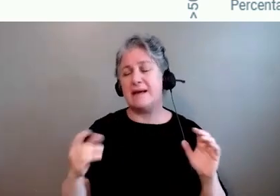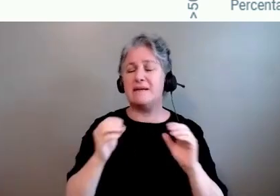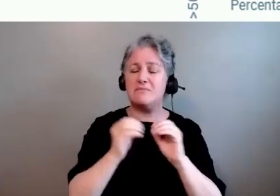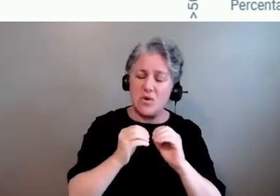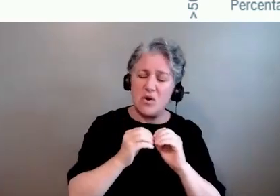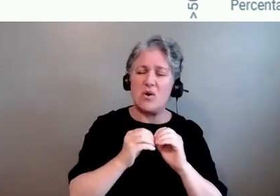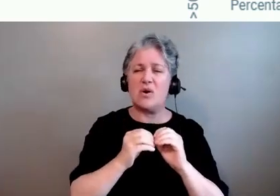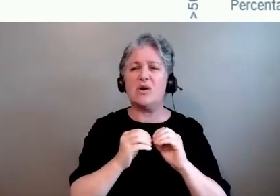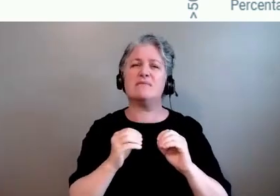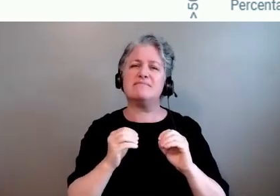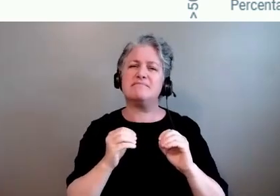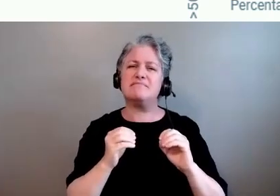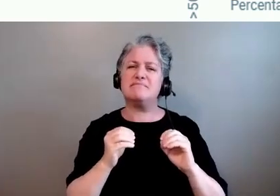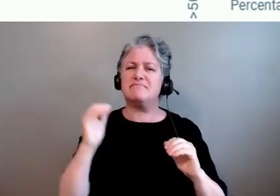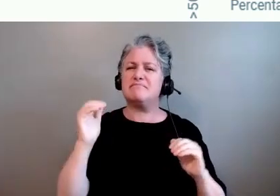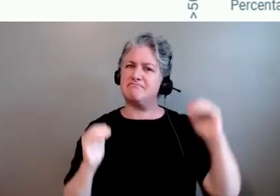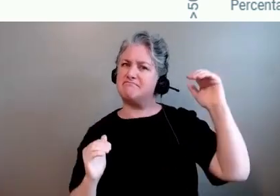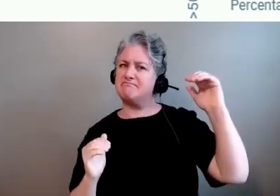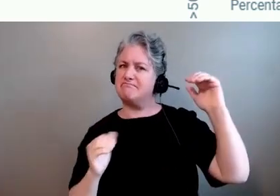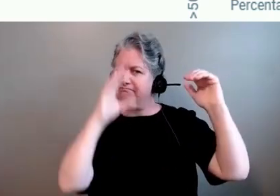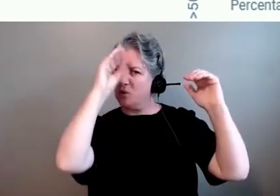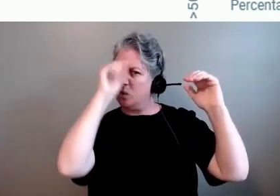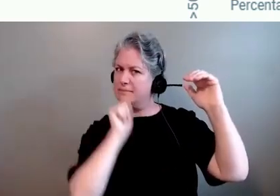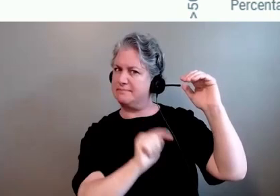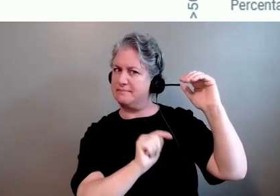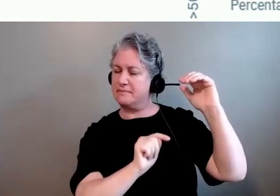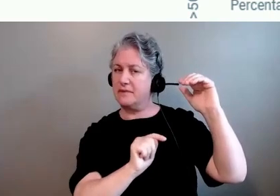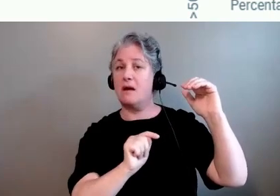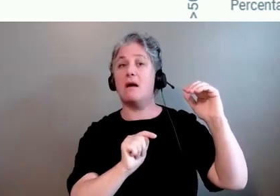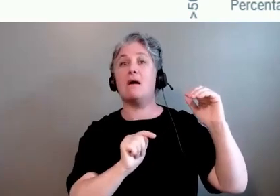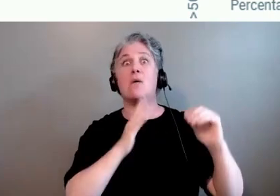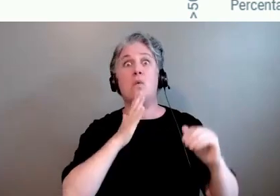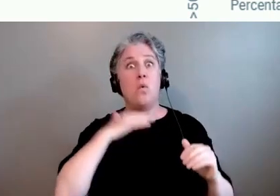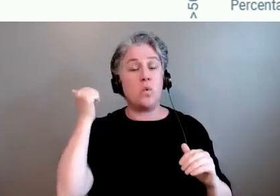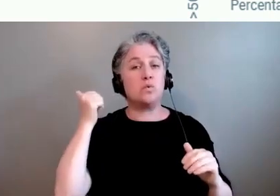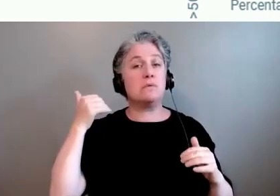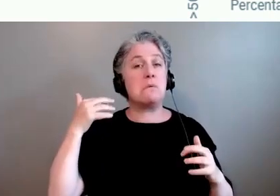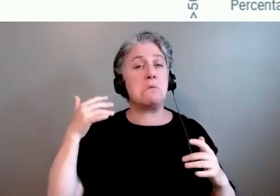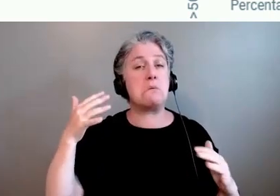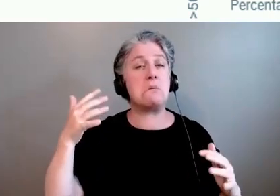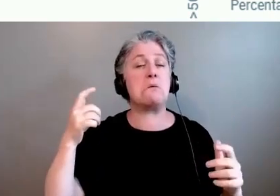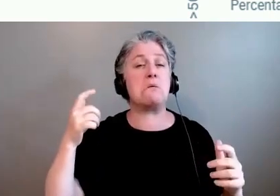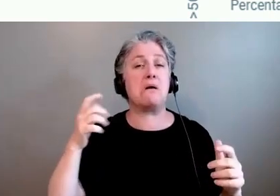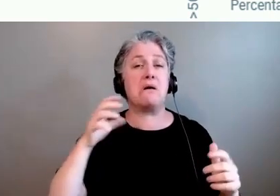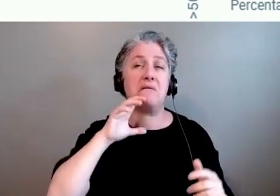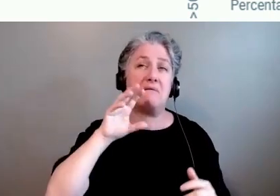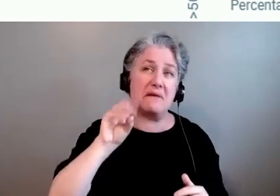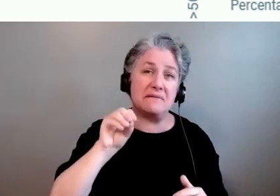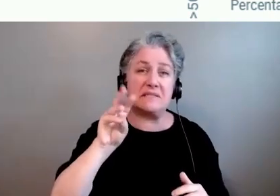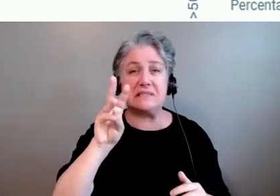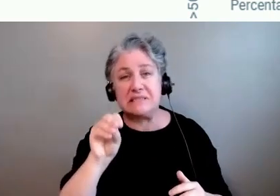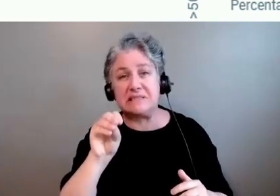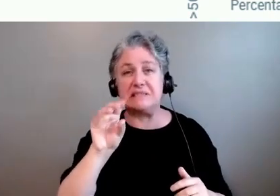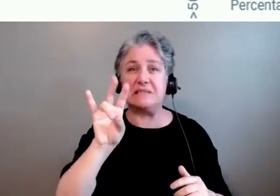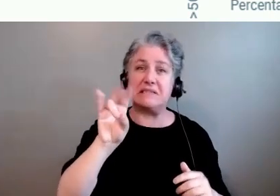common in men, okay? That changes actually as you get into much older, 50, 60, 70-year-olds, it becomes